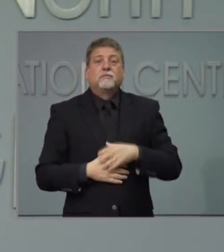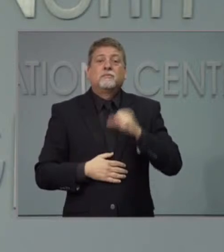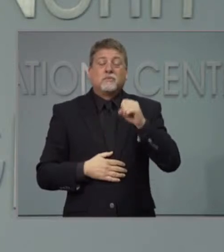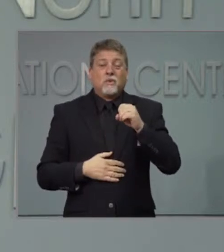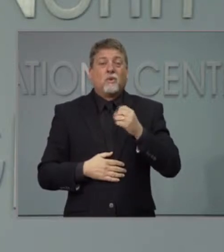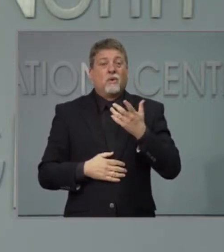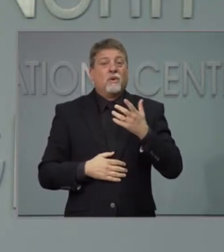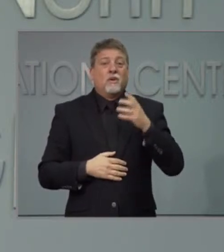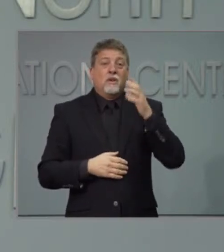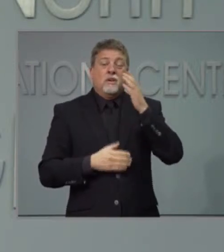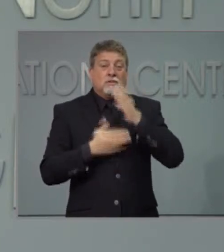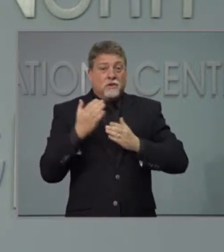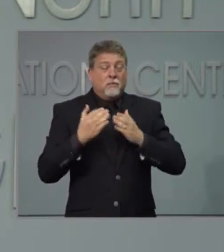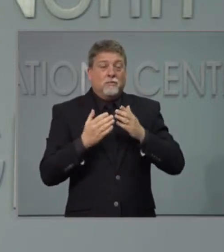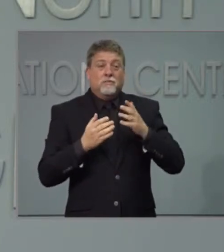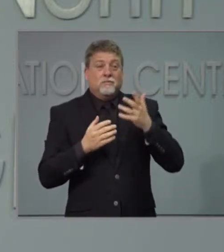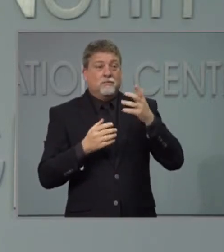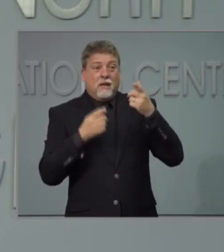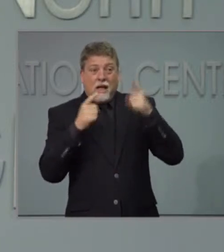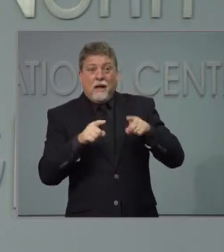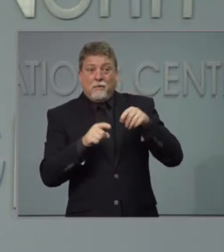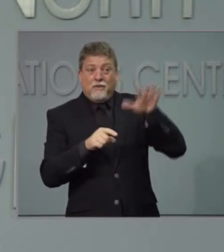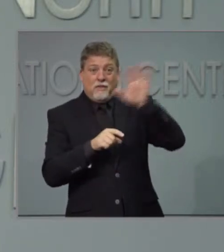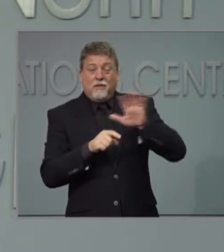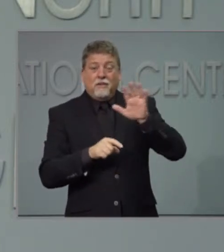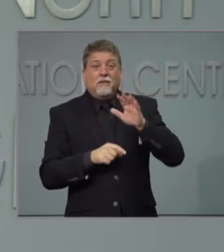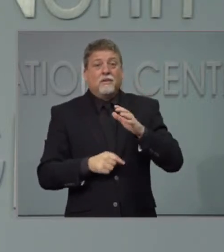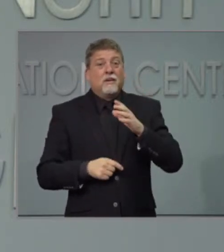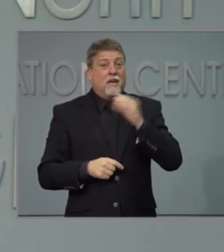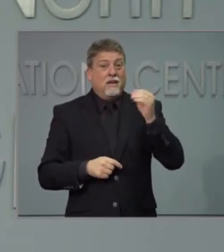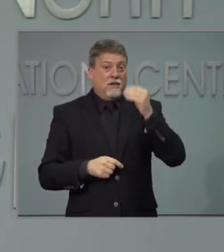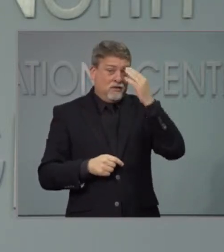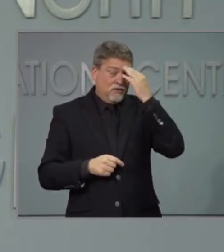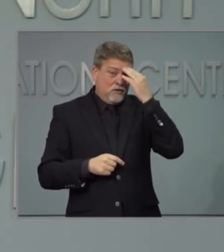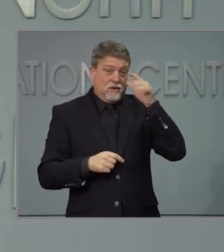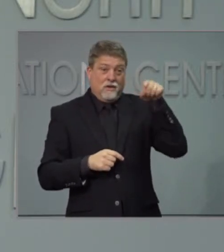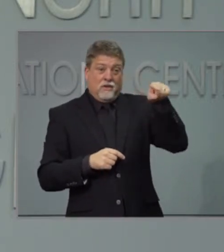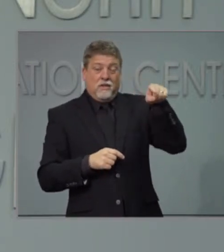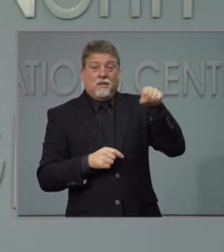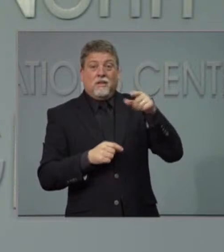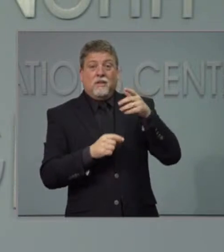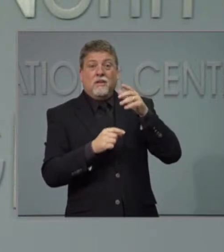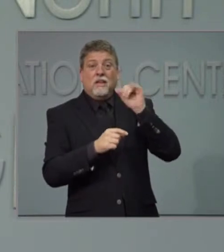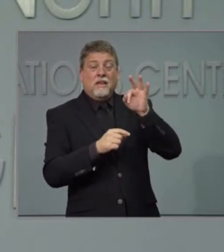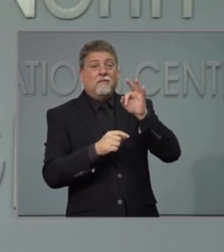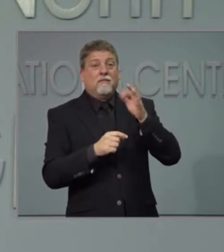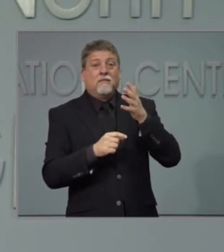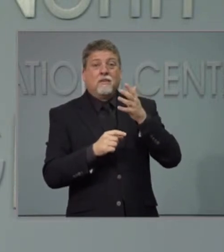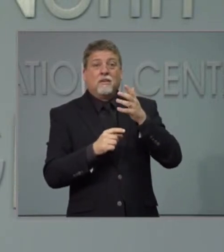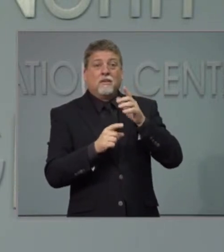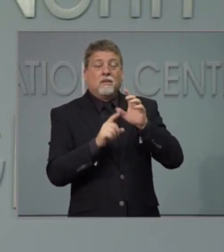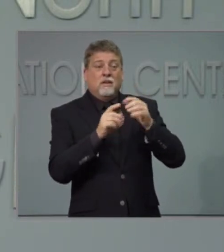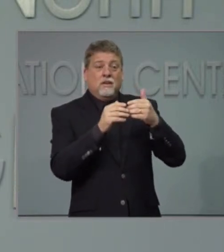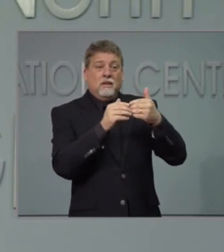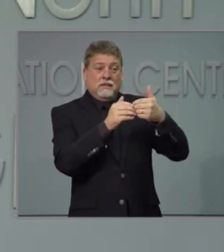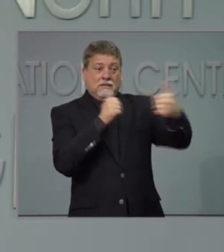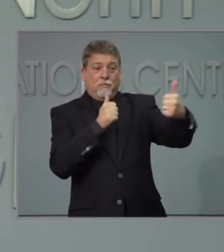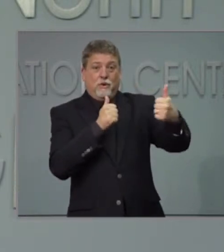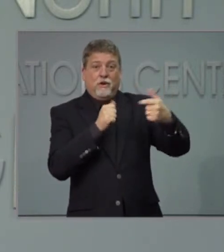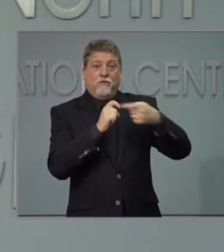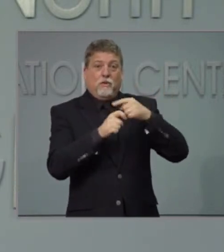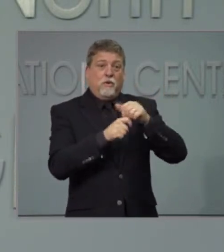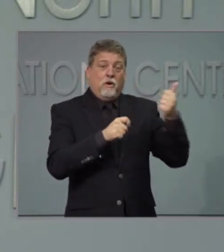of the effort to quarantine is people who potentially may have been exposed is to separate them from the rest